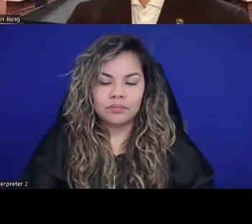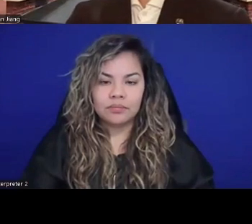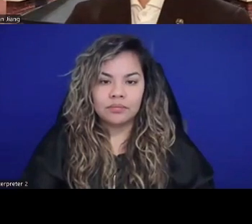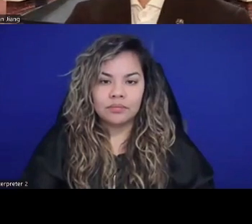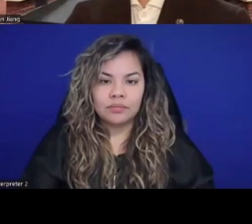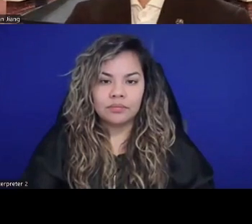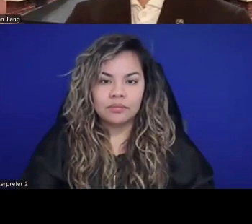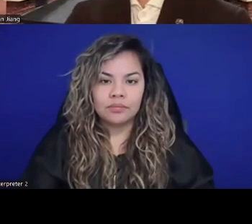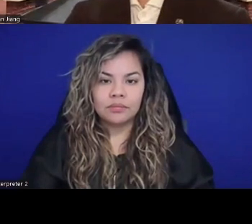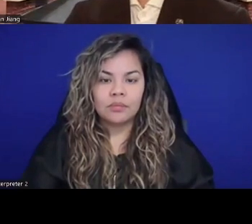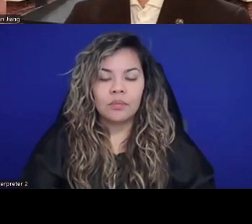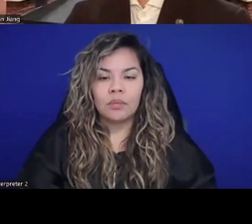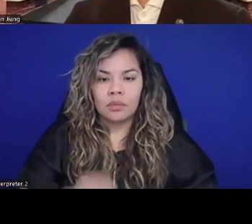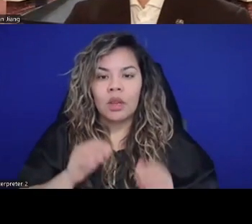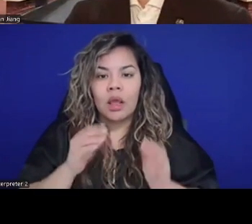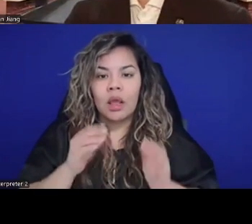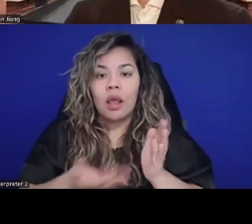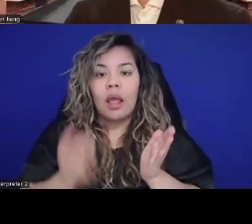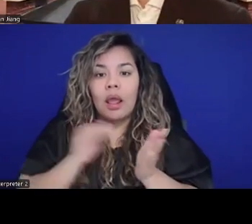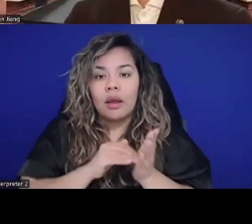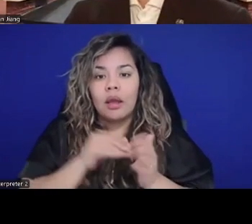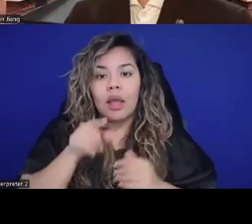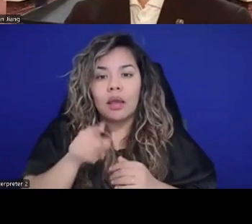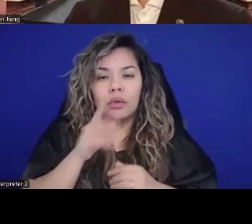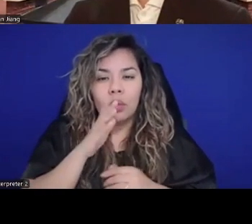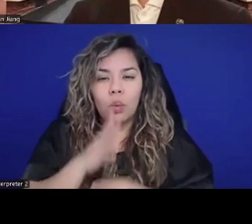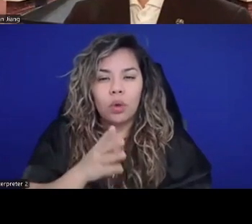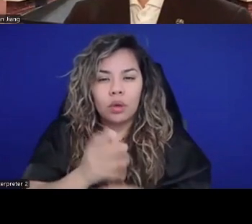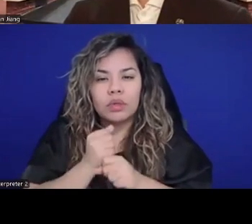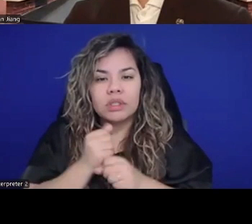And again, you will have received a post-survey,